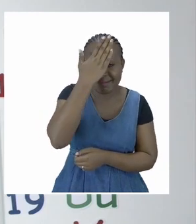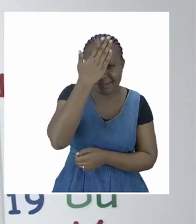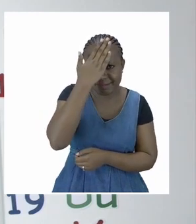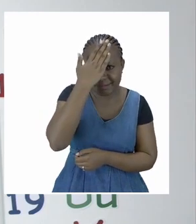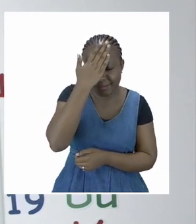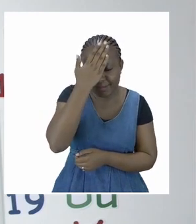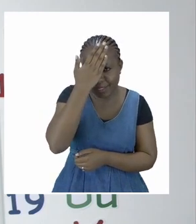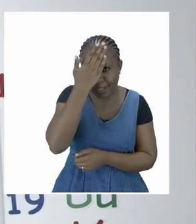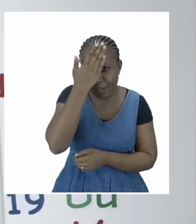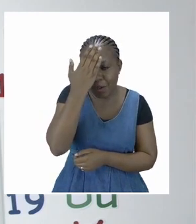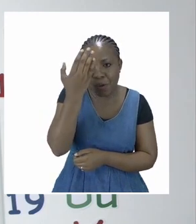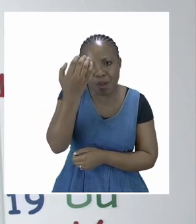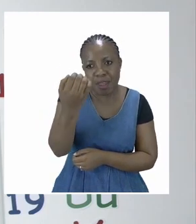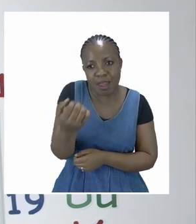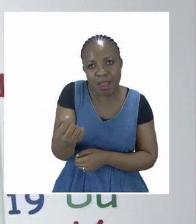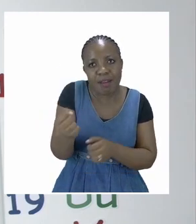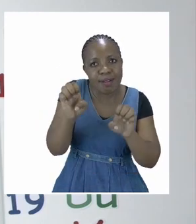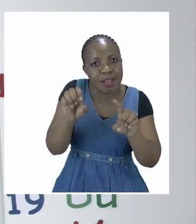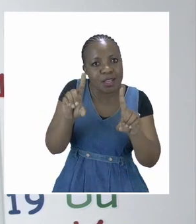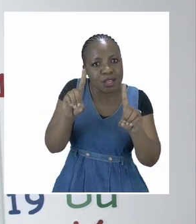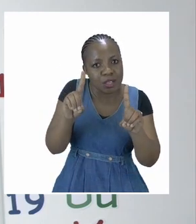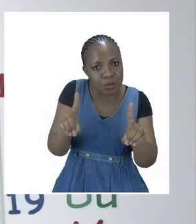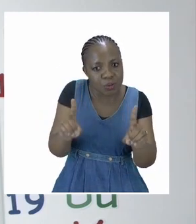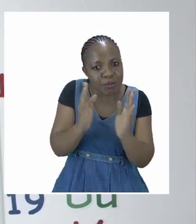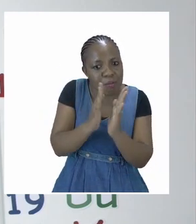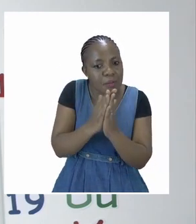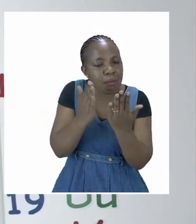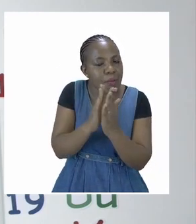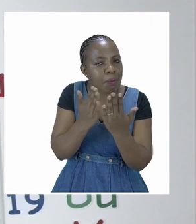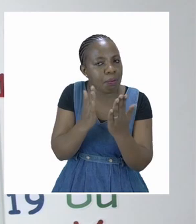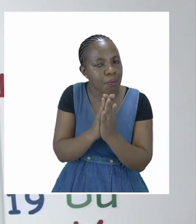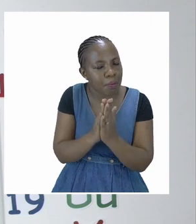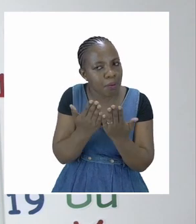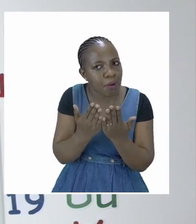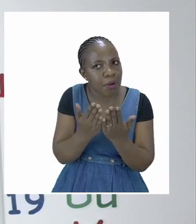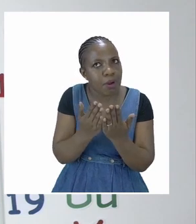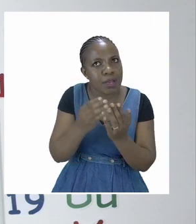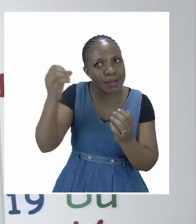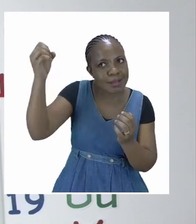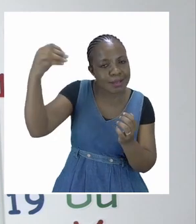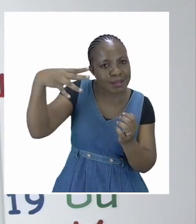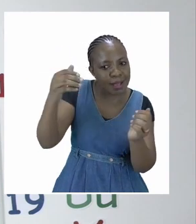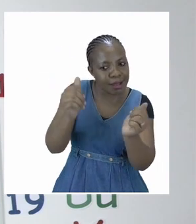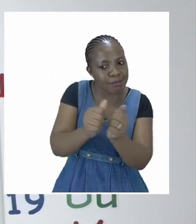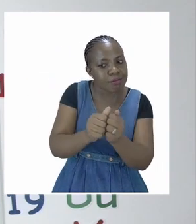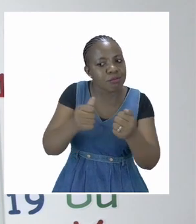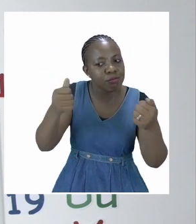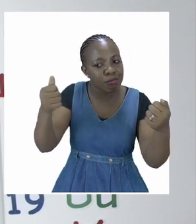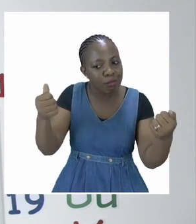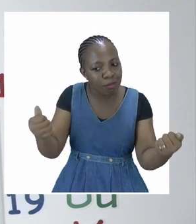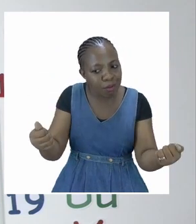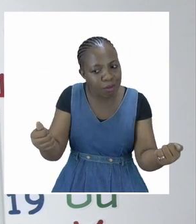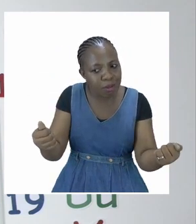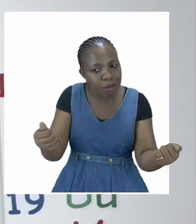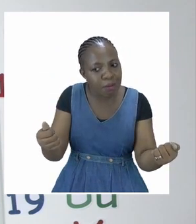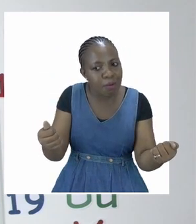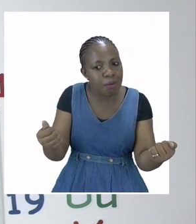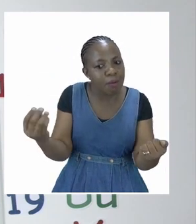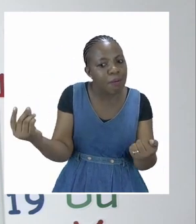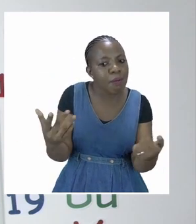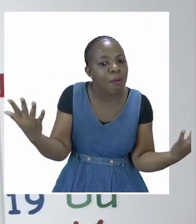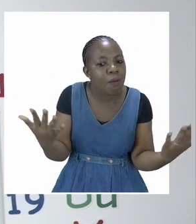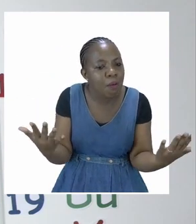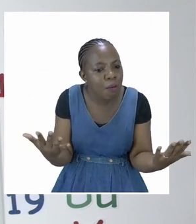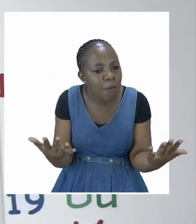booklet in our daily newspaper, street sales, or at your school every Monday